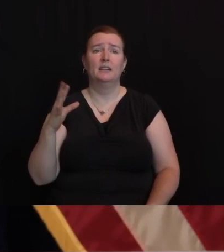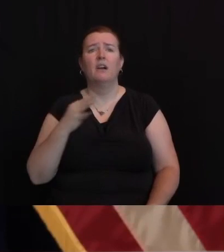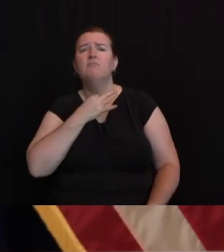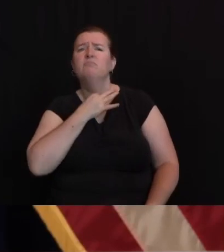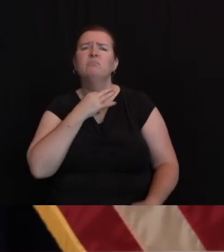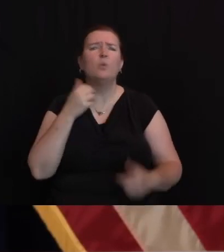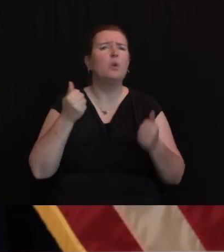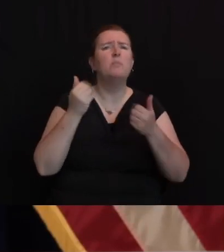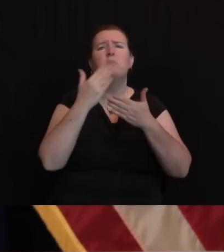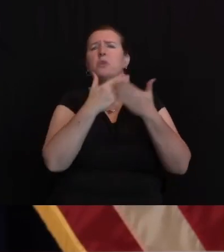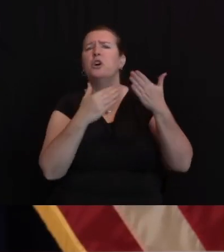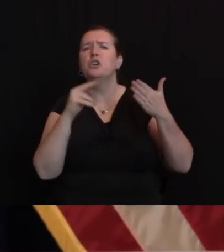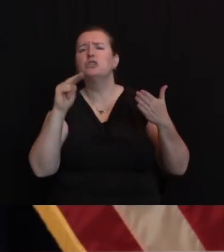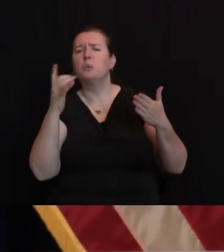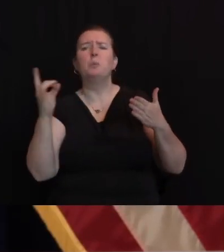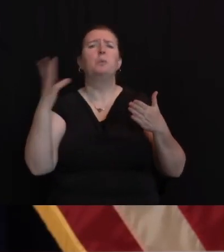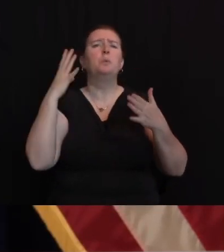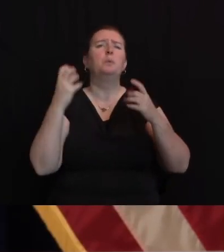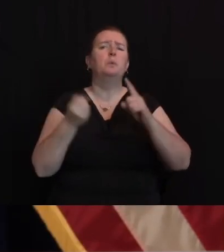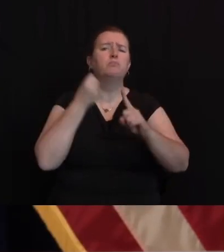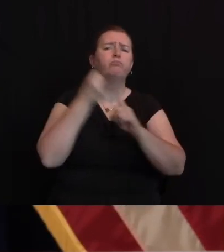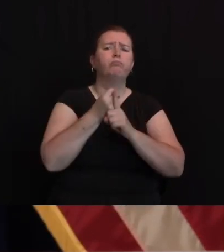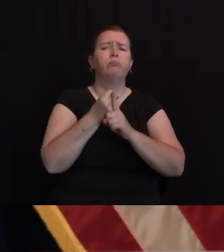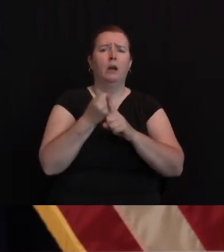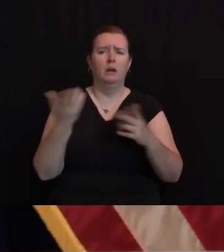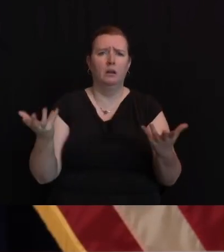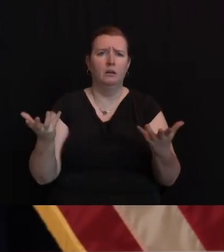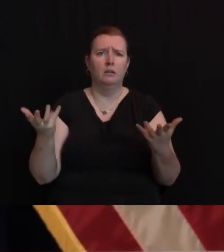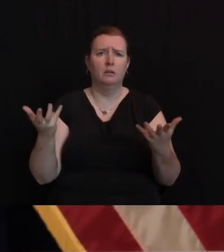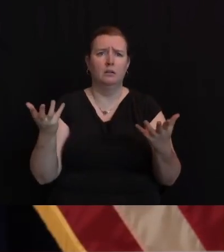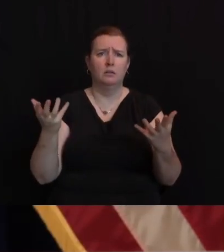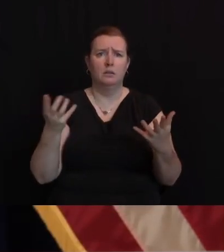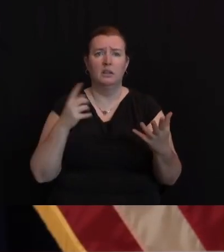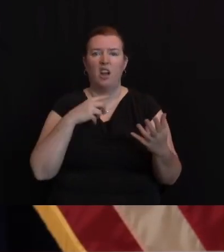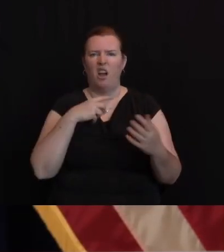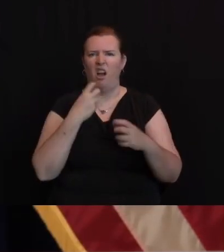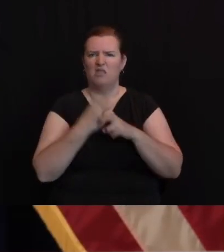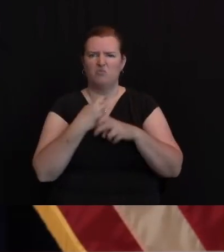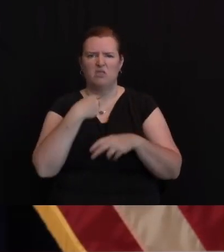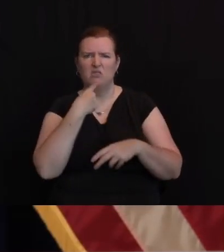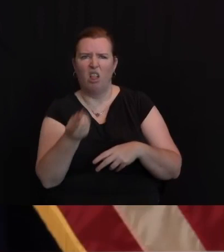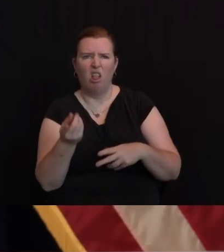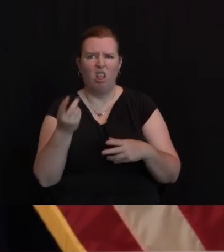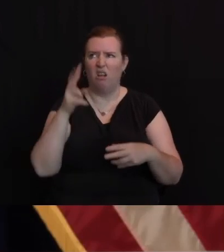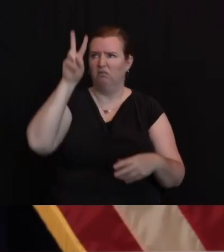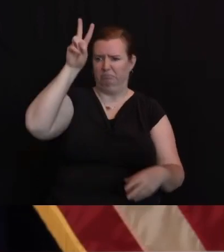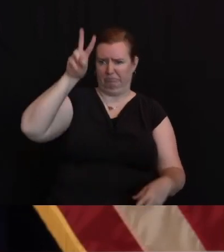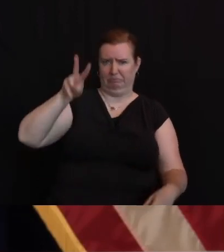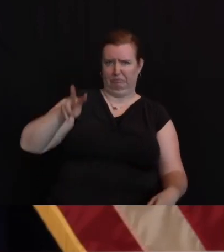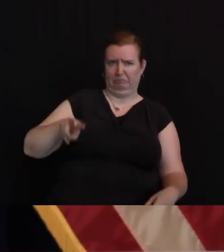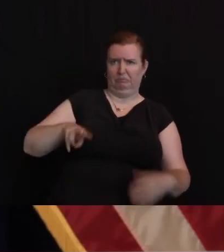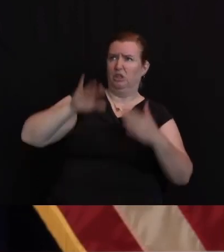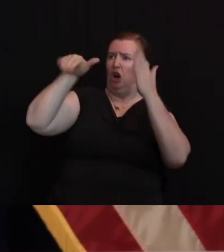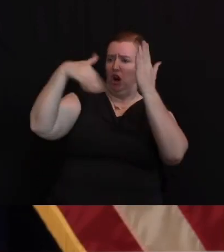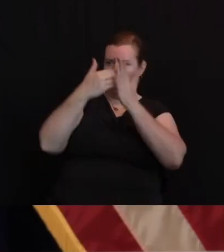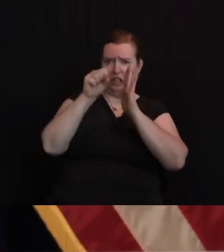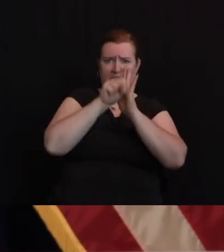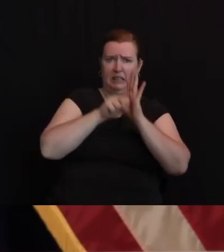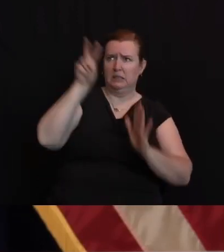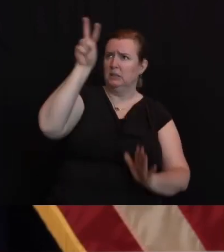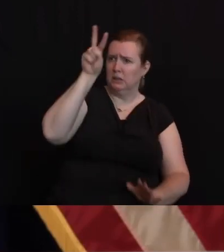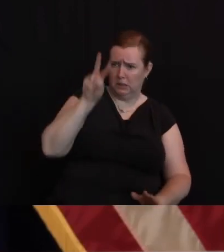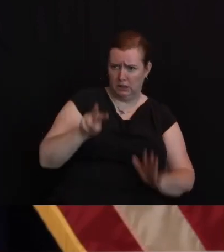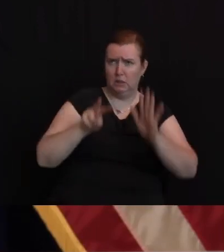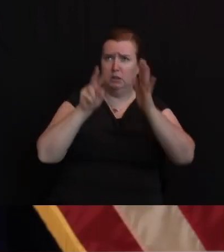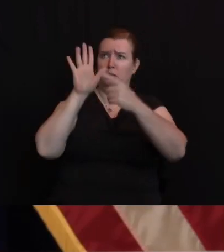hit the hardest, I would have difficulty in explaining or recognizing any particular area. The